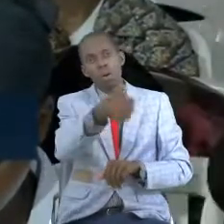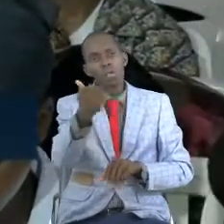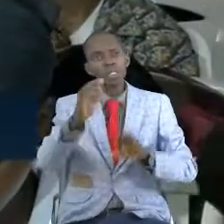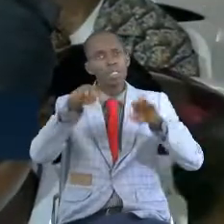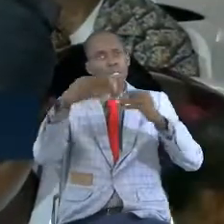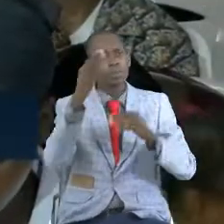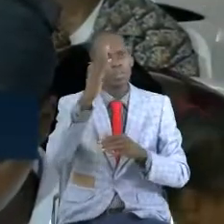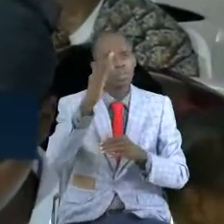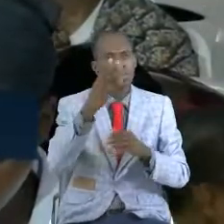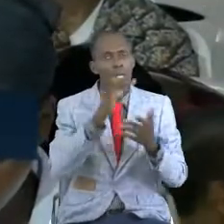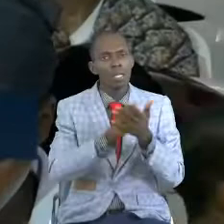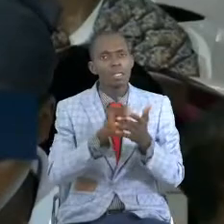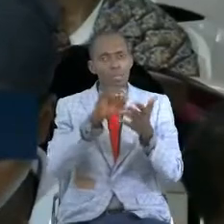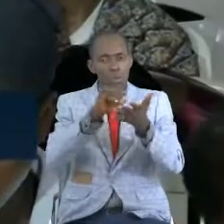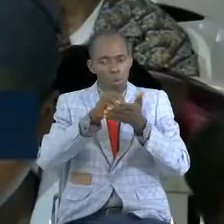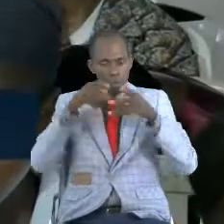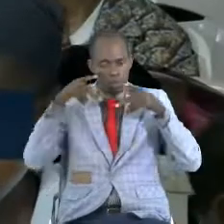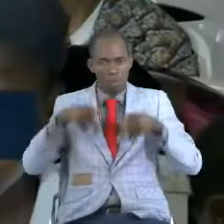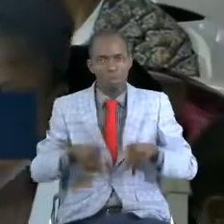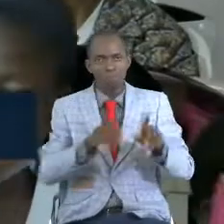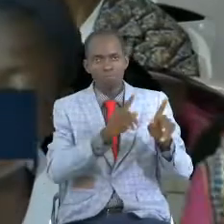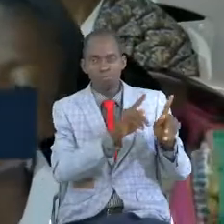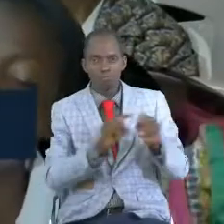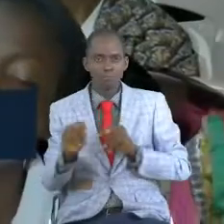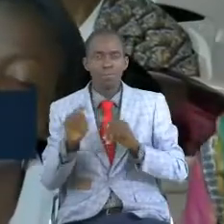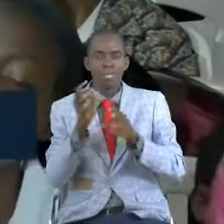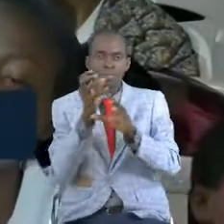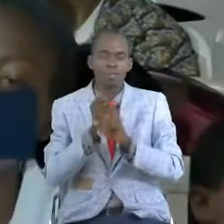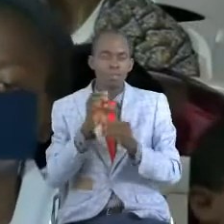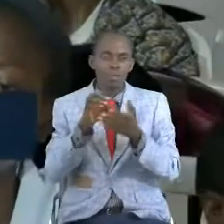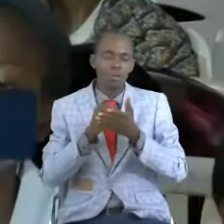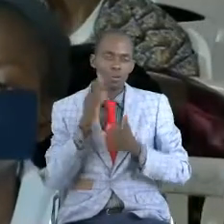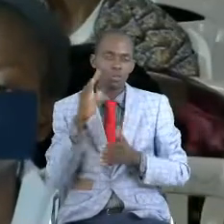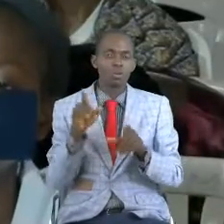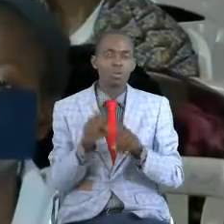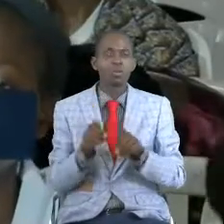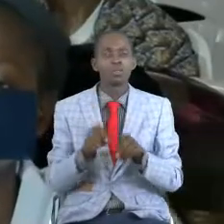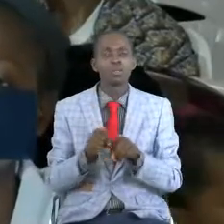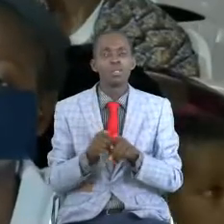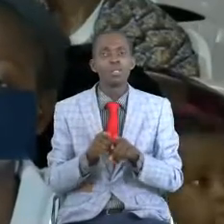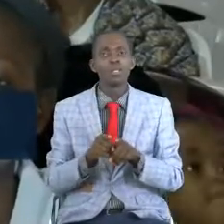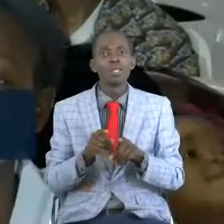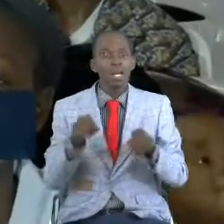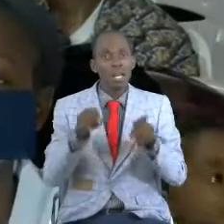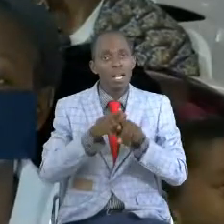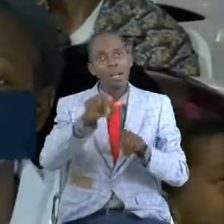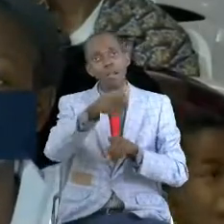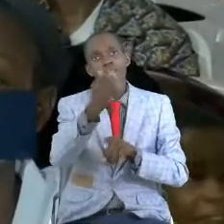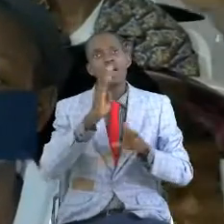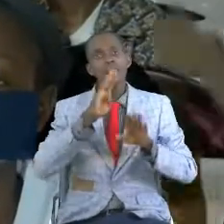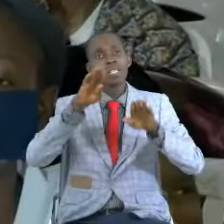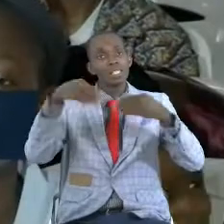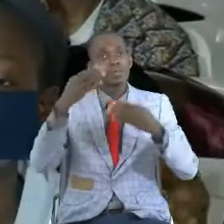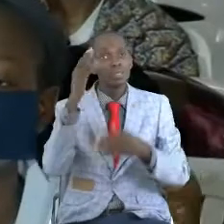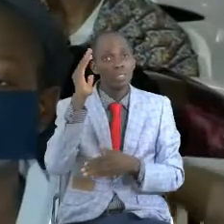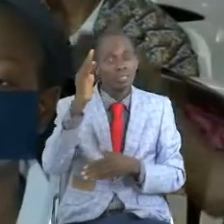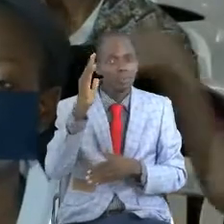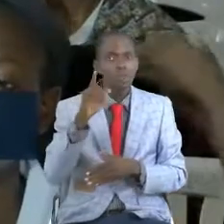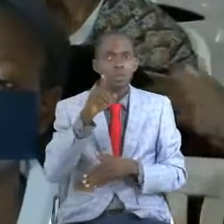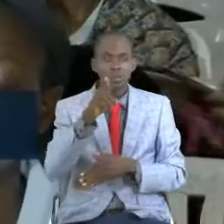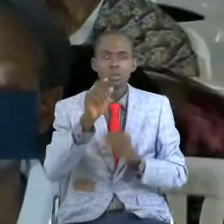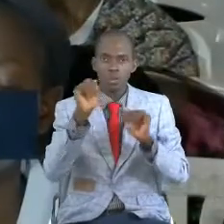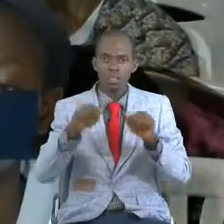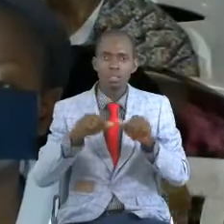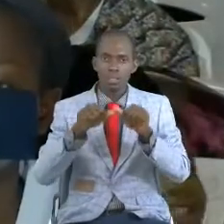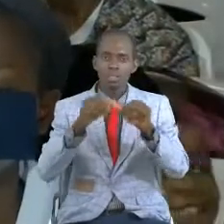Deliverance are taking place. People are getting their own miracle right there confirmed. But if you rush home, how are you going to get